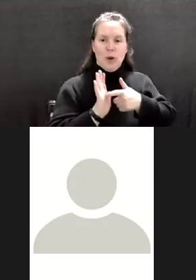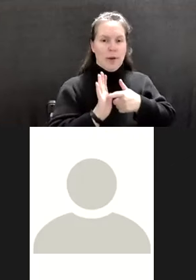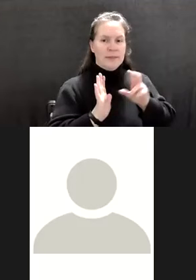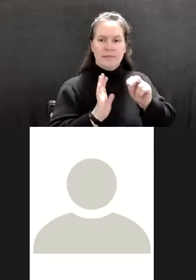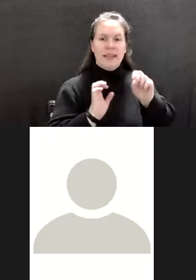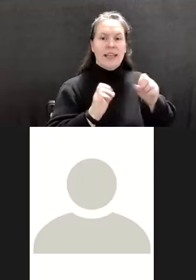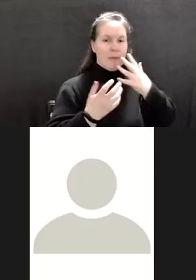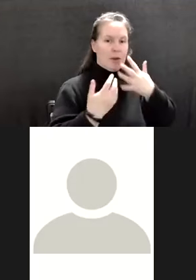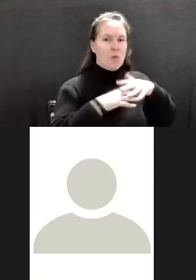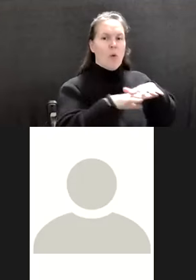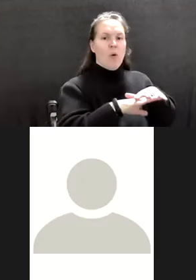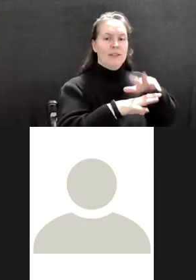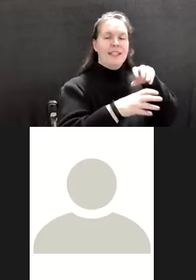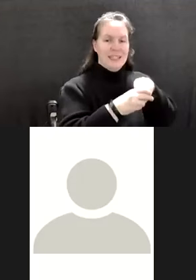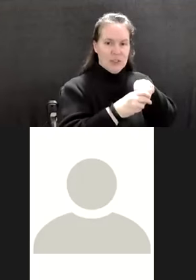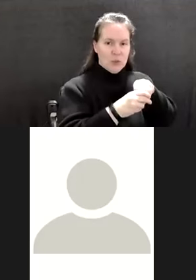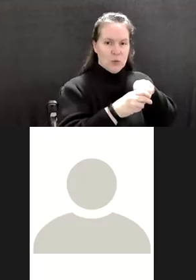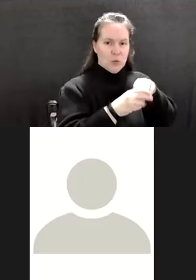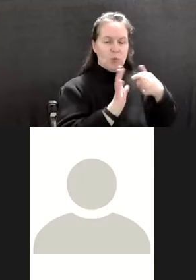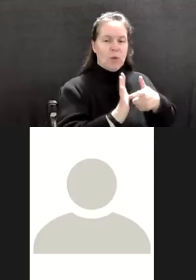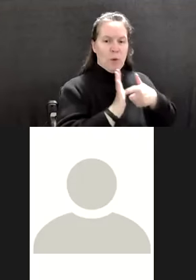rolled into those requirements.